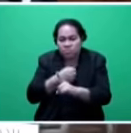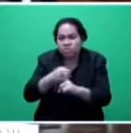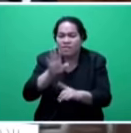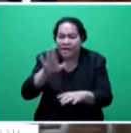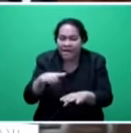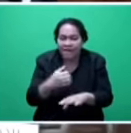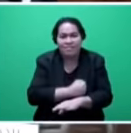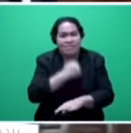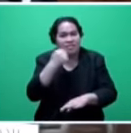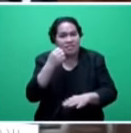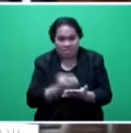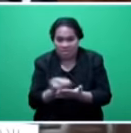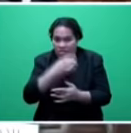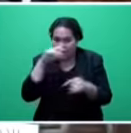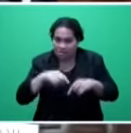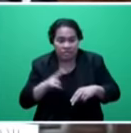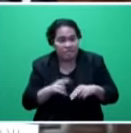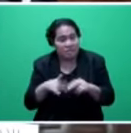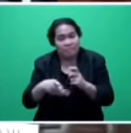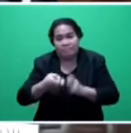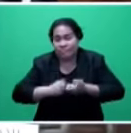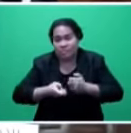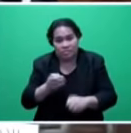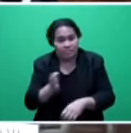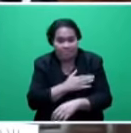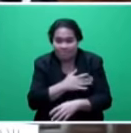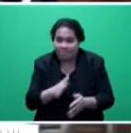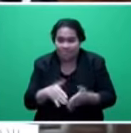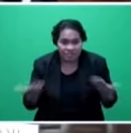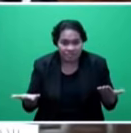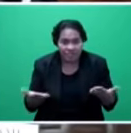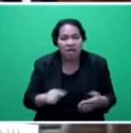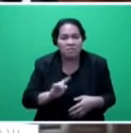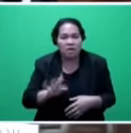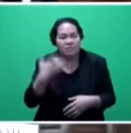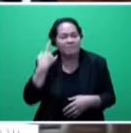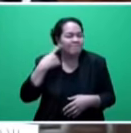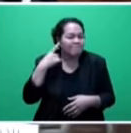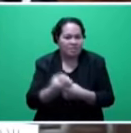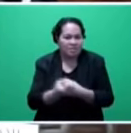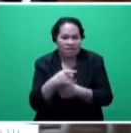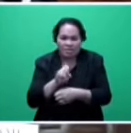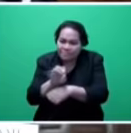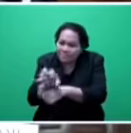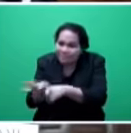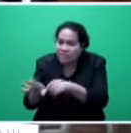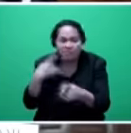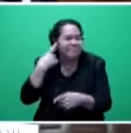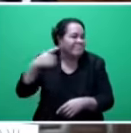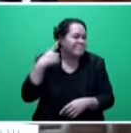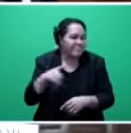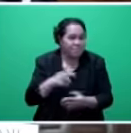in recession. This advice has been totally ignored and have fallen on deaf ears. The truth